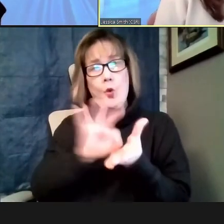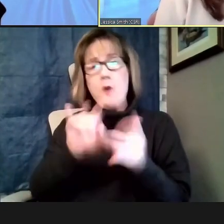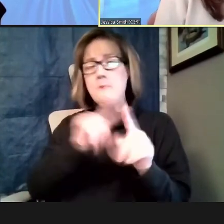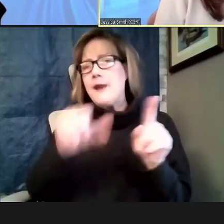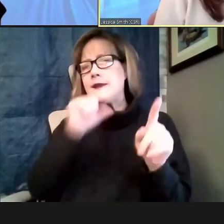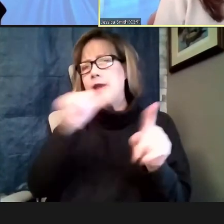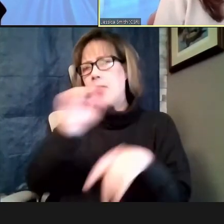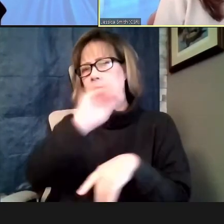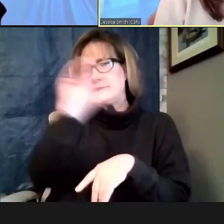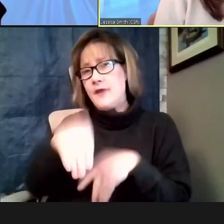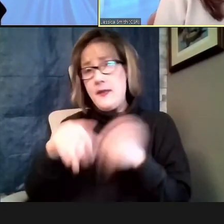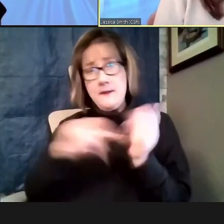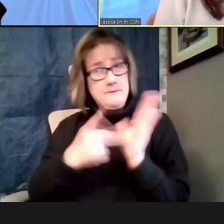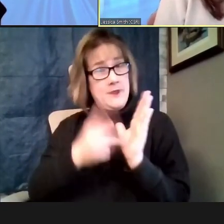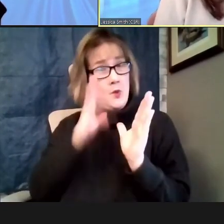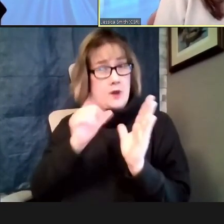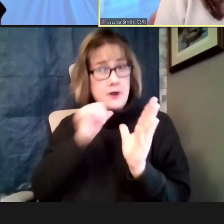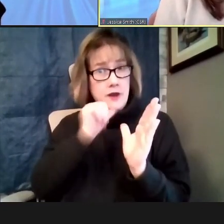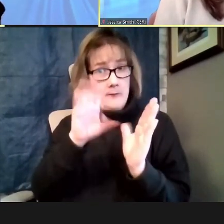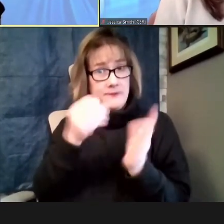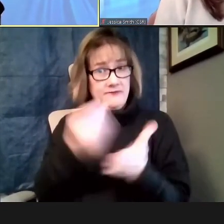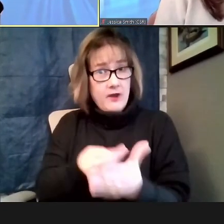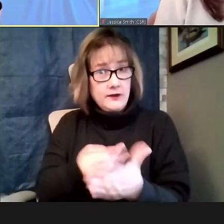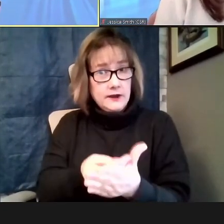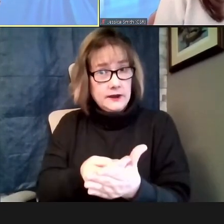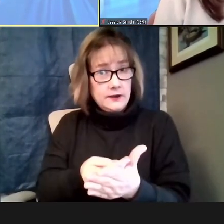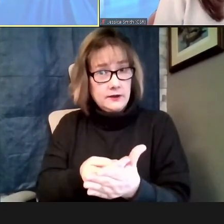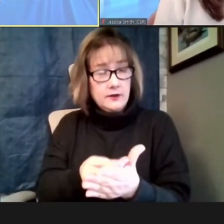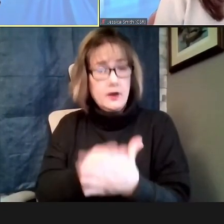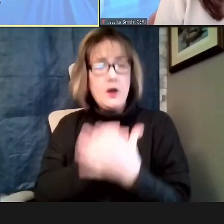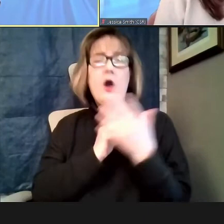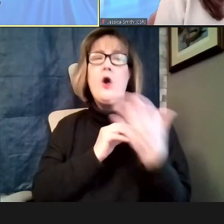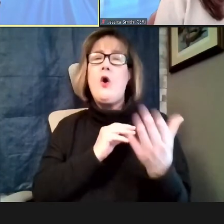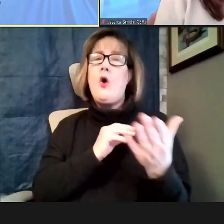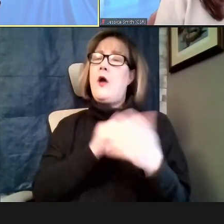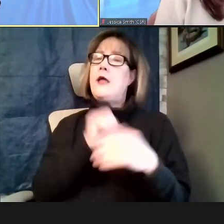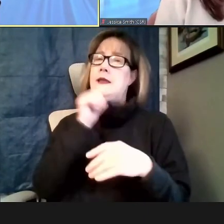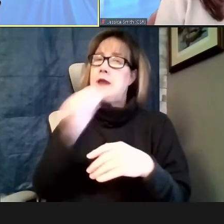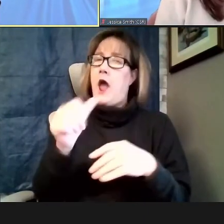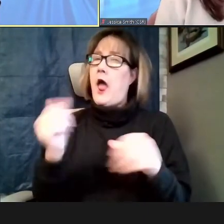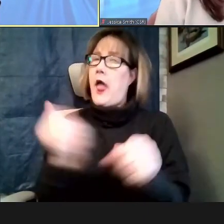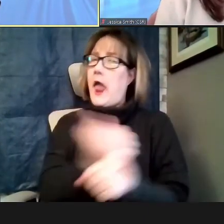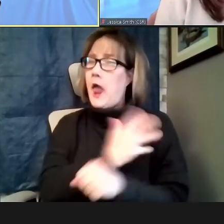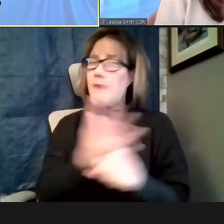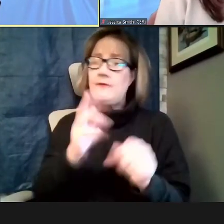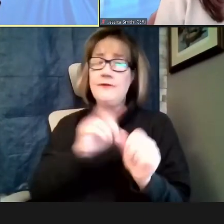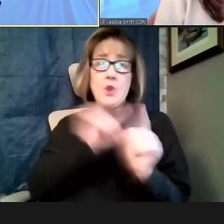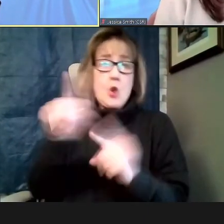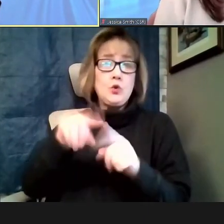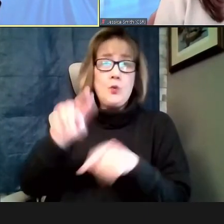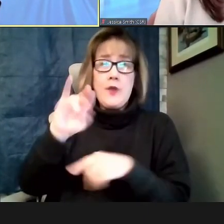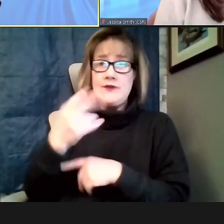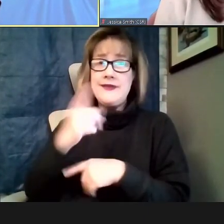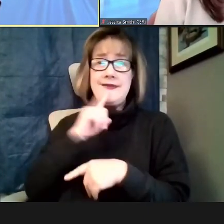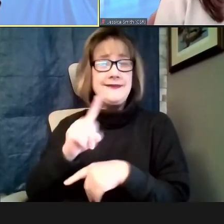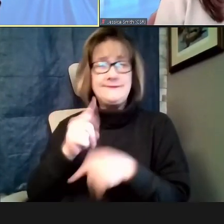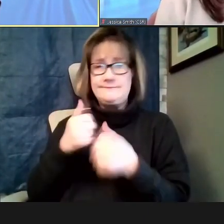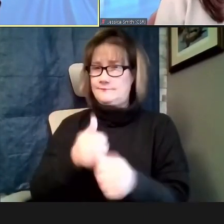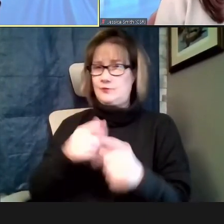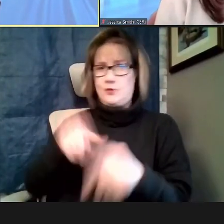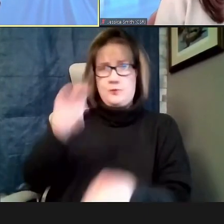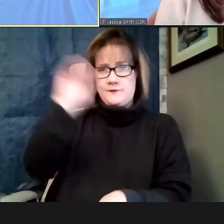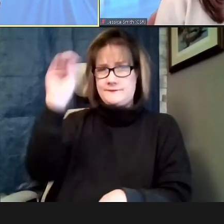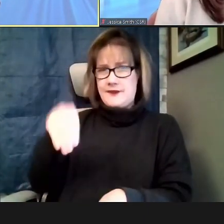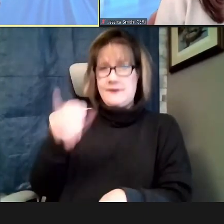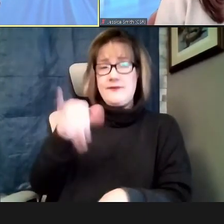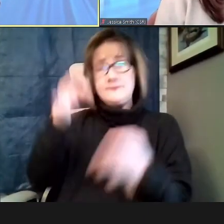Does this mean it will not be funded? So that not everything that goes to NIH is percentiles, and that's a decision that